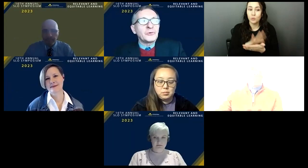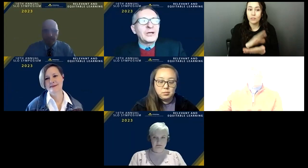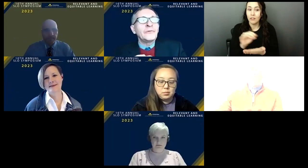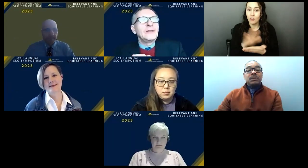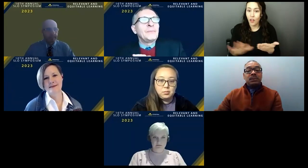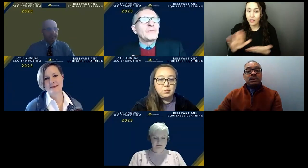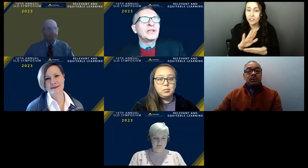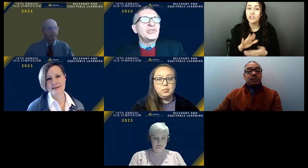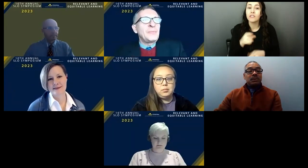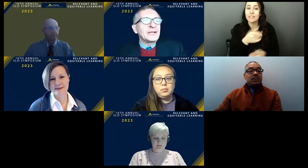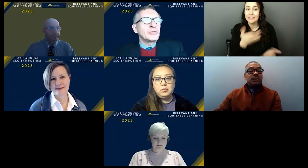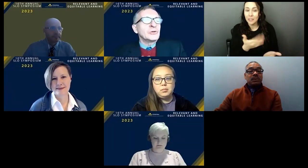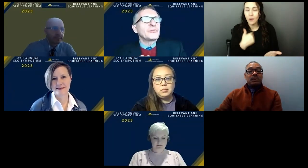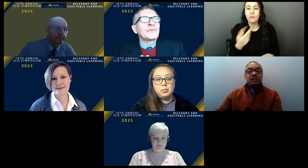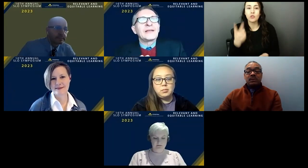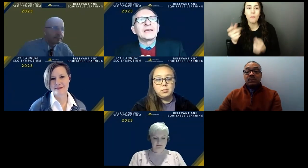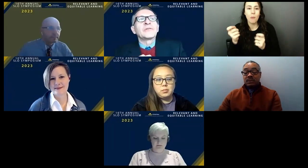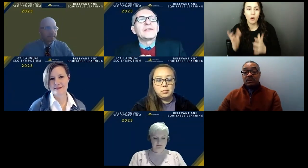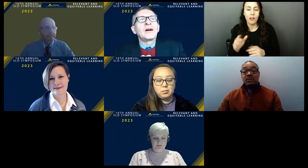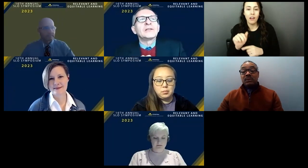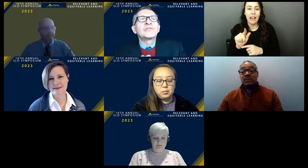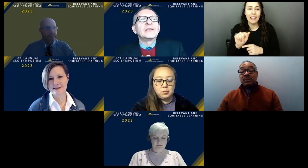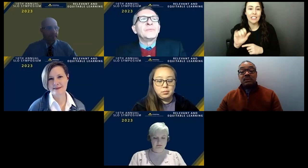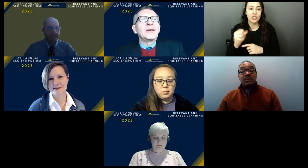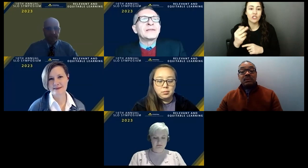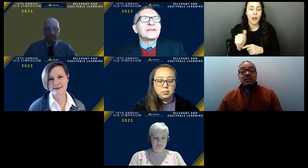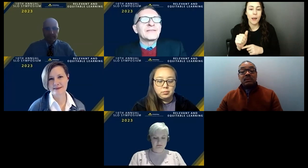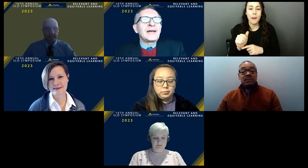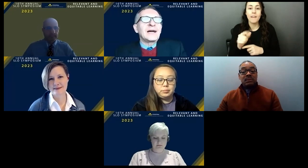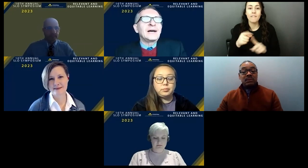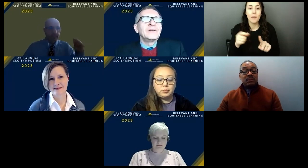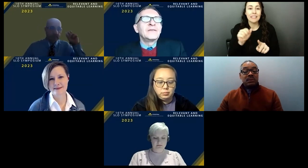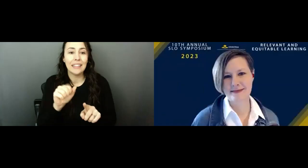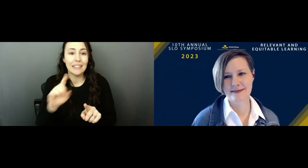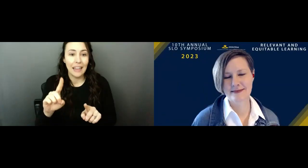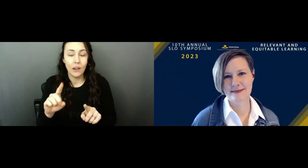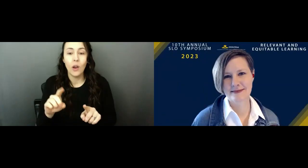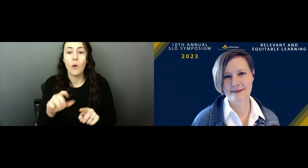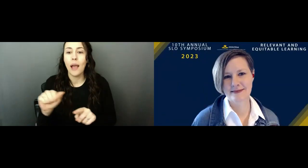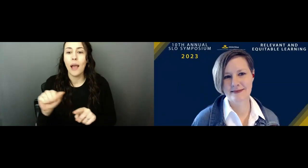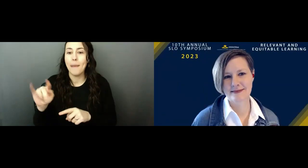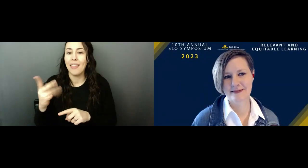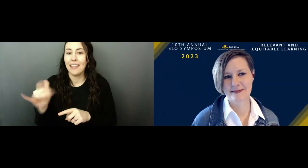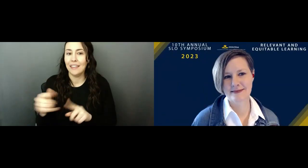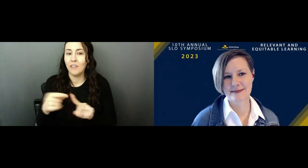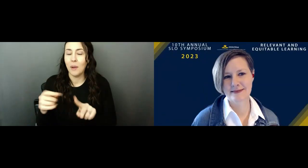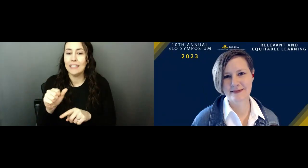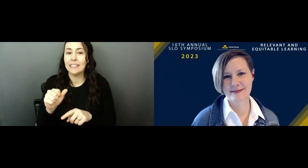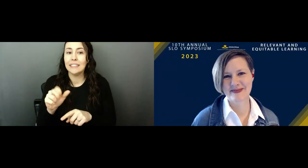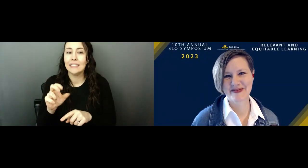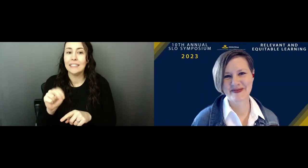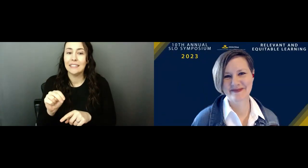two moderators, Alicia Betancourt from San Diego City College and Bethany Tasaka, San Bernardino Valley